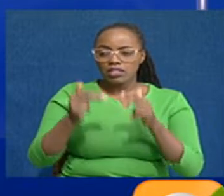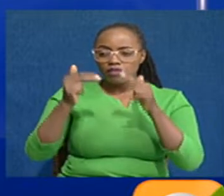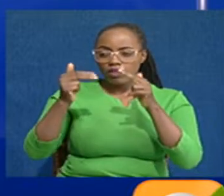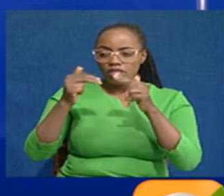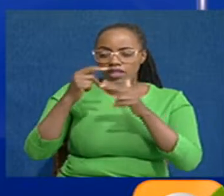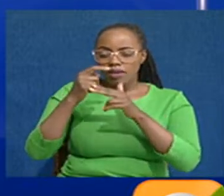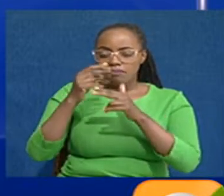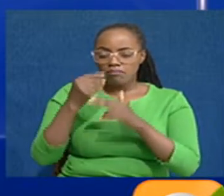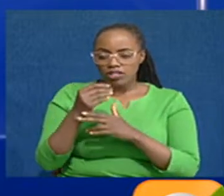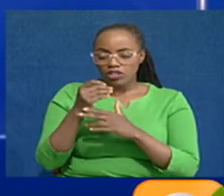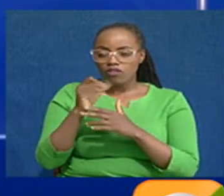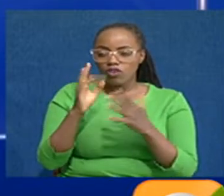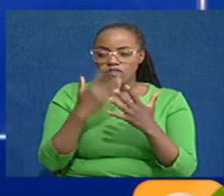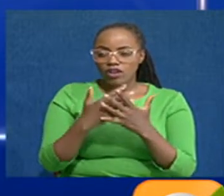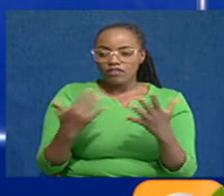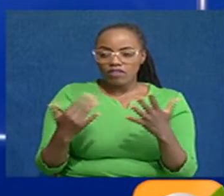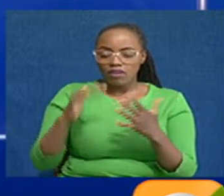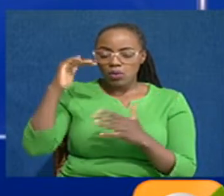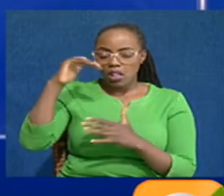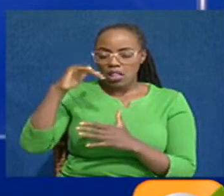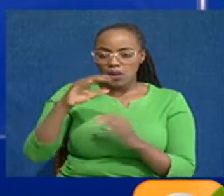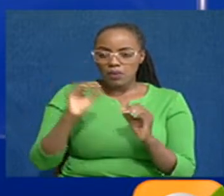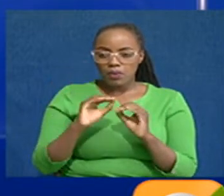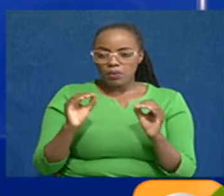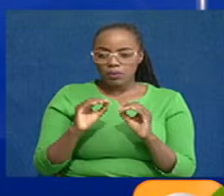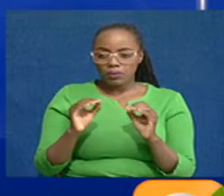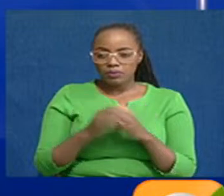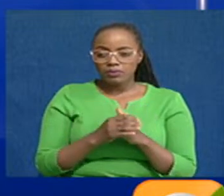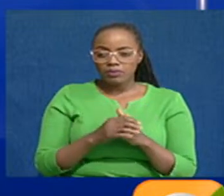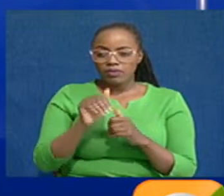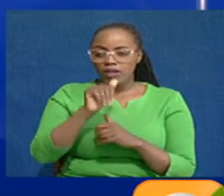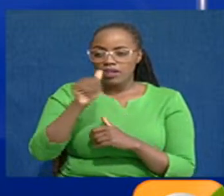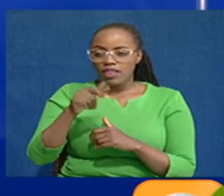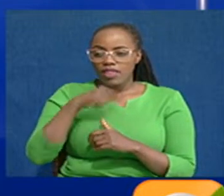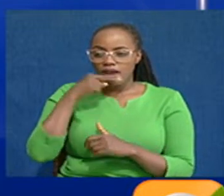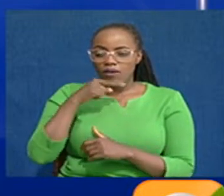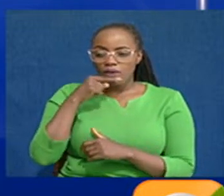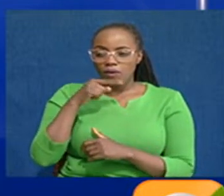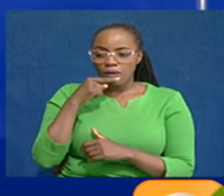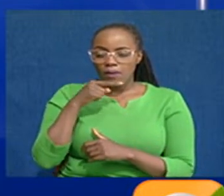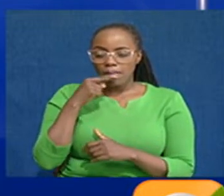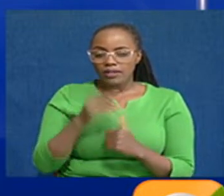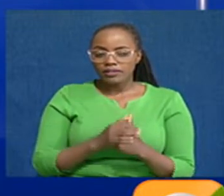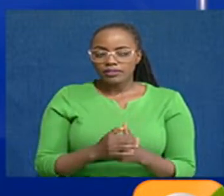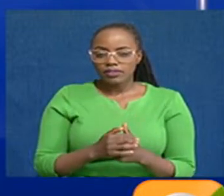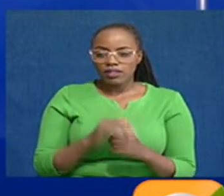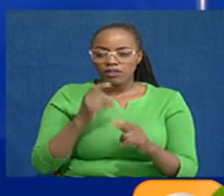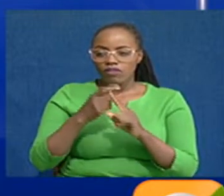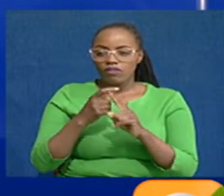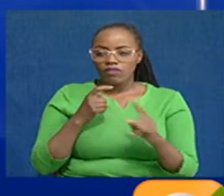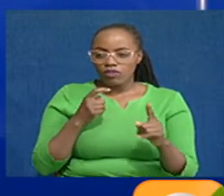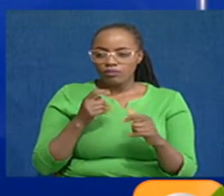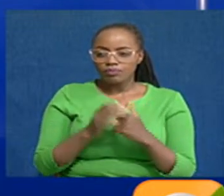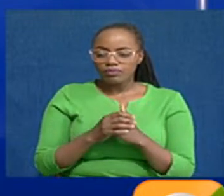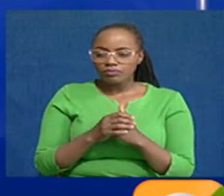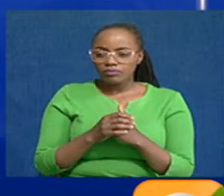of commodities will never go down. Let's take a look at another comment from